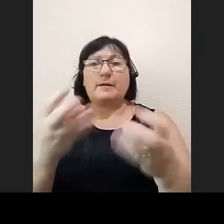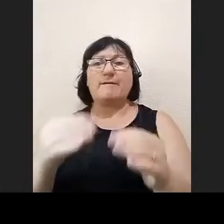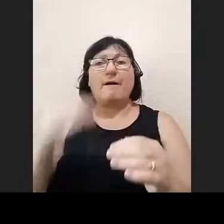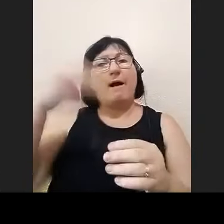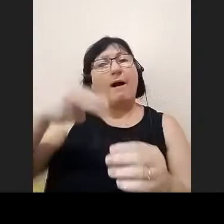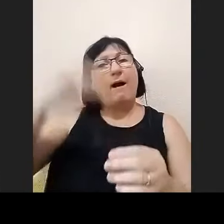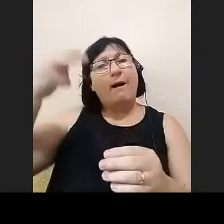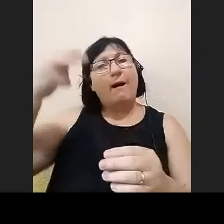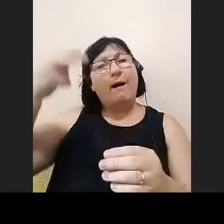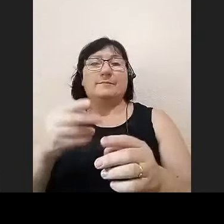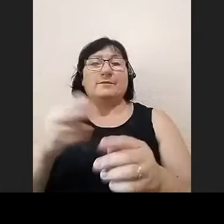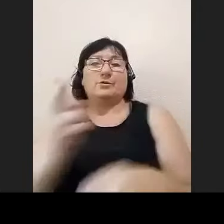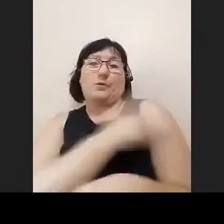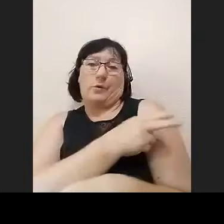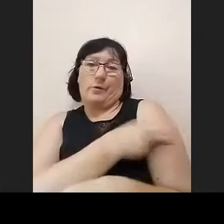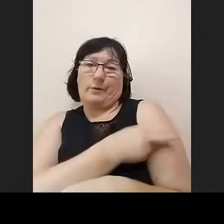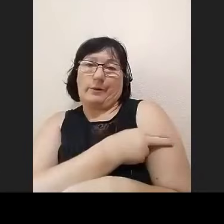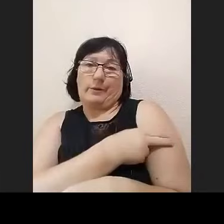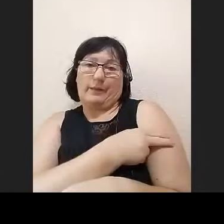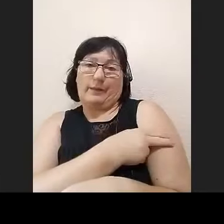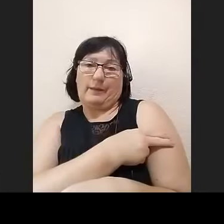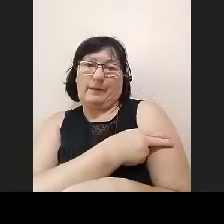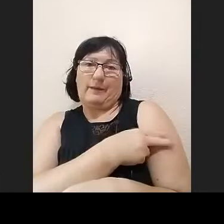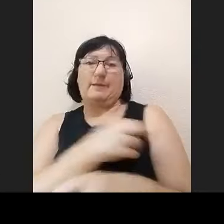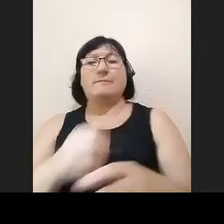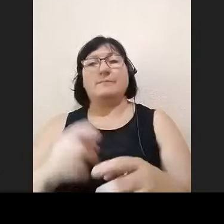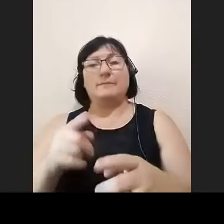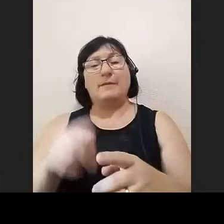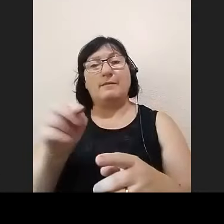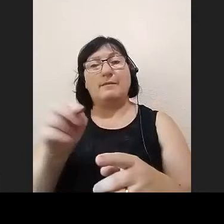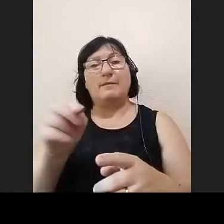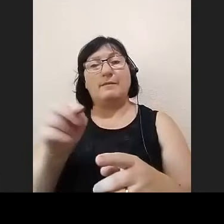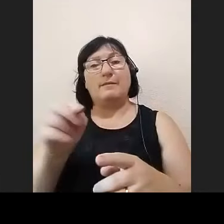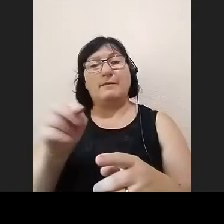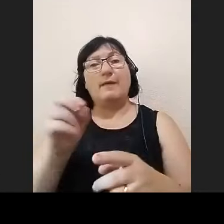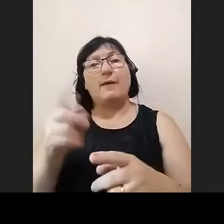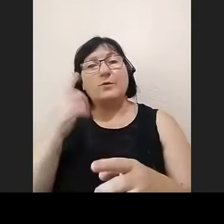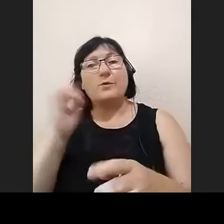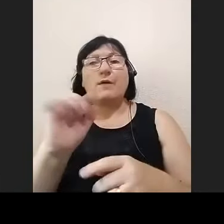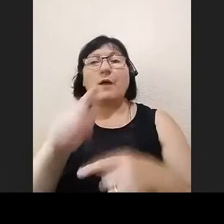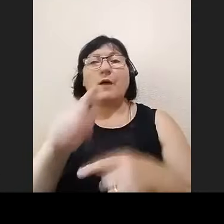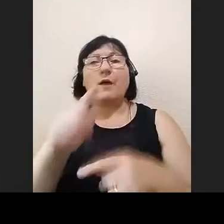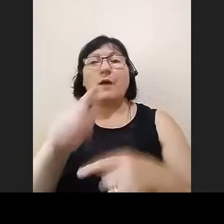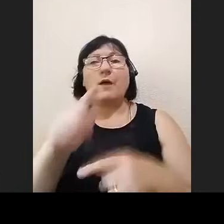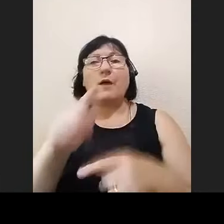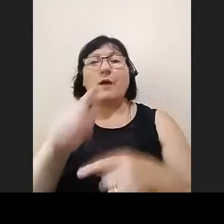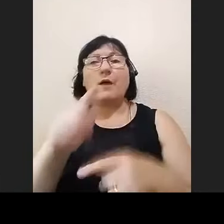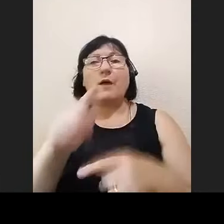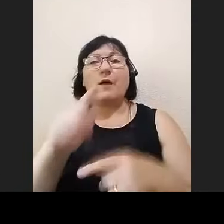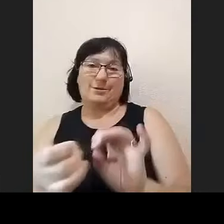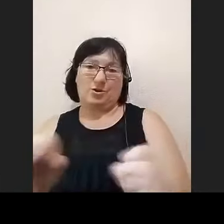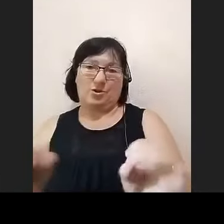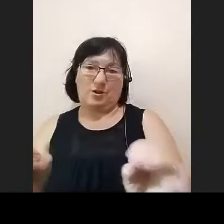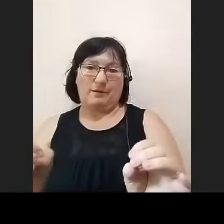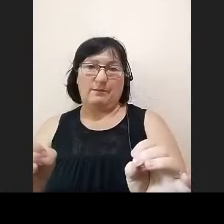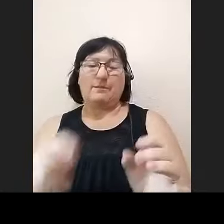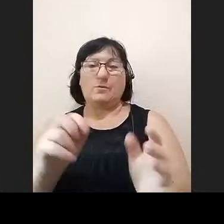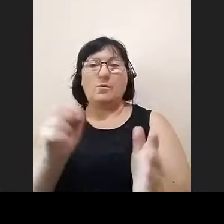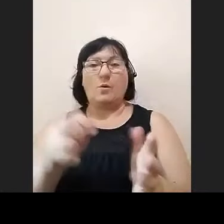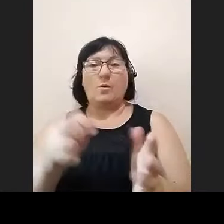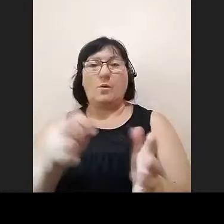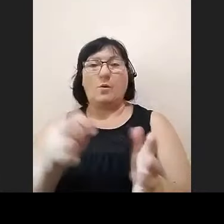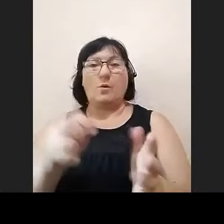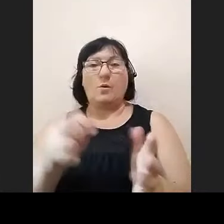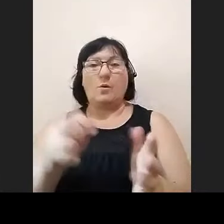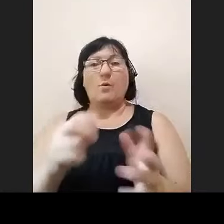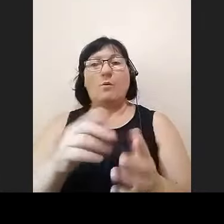chain. And the quid pro quo is a level of accreditation, integrity, and trust